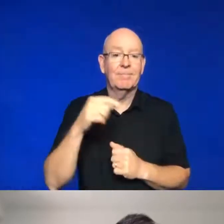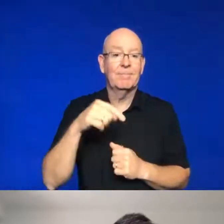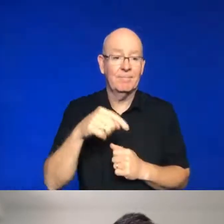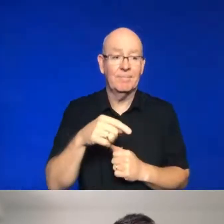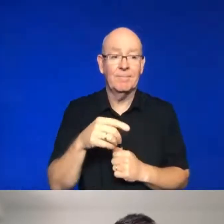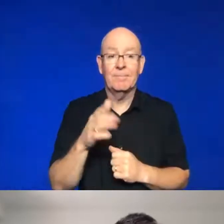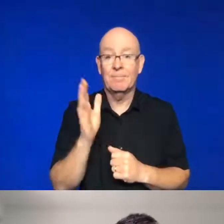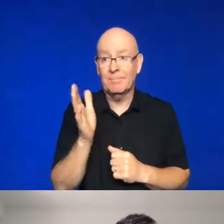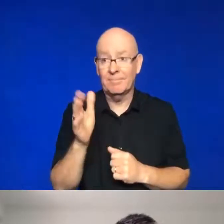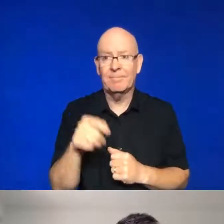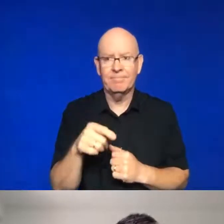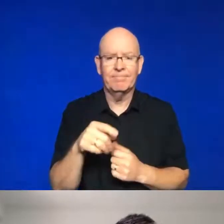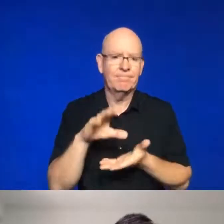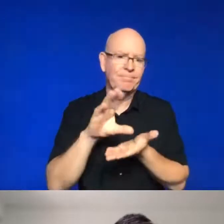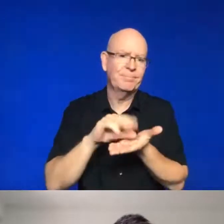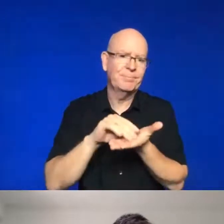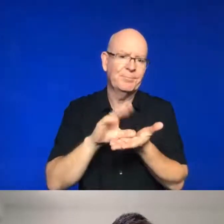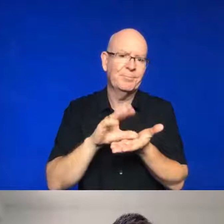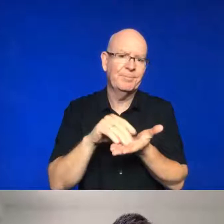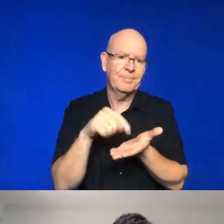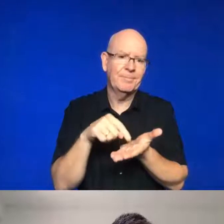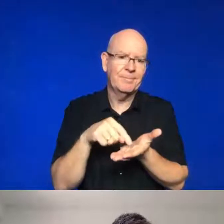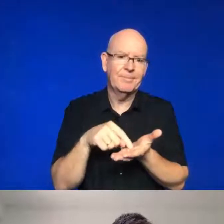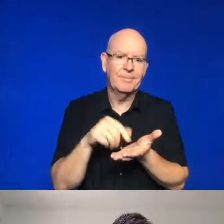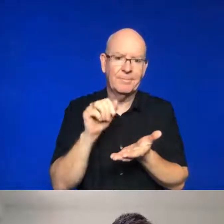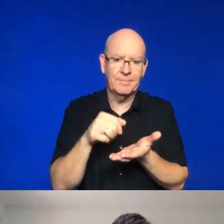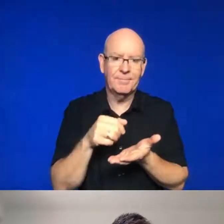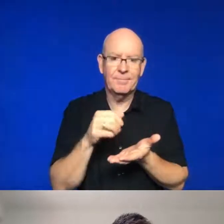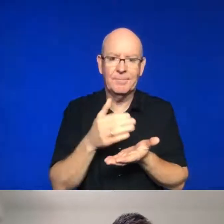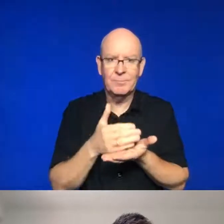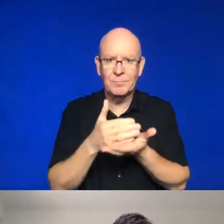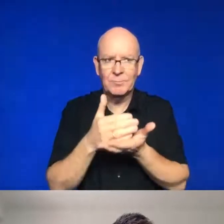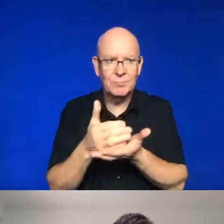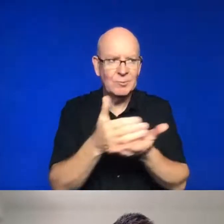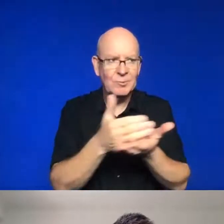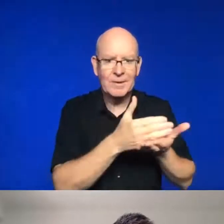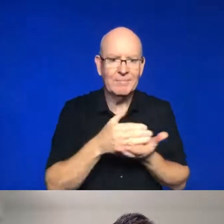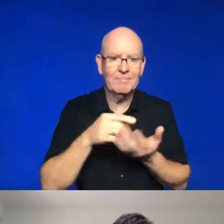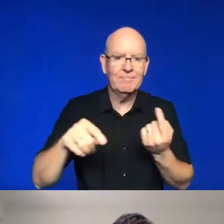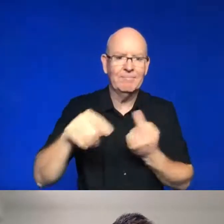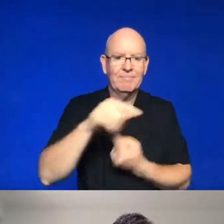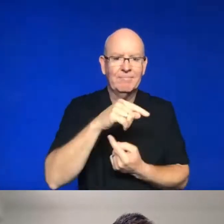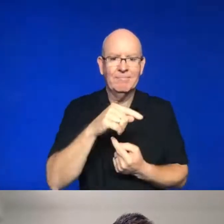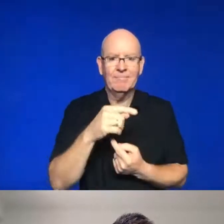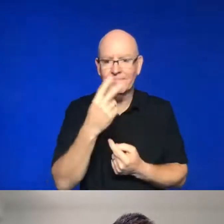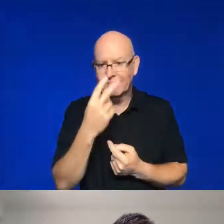this, the whole event will be split into the 3 sessions, one dedicated to